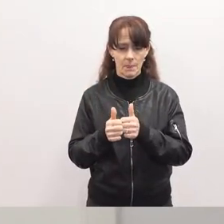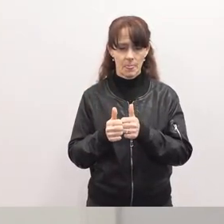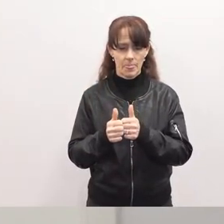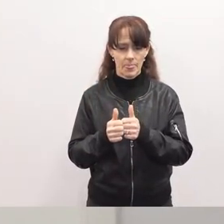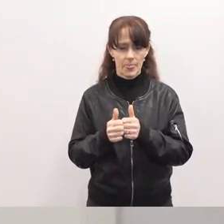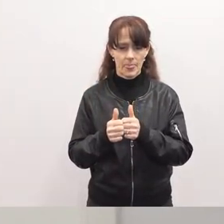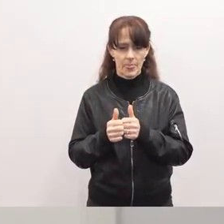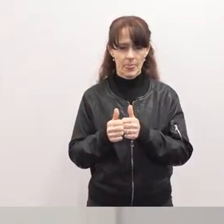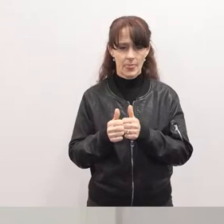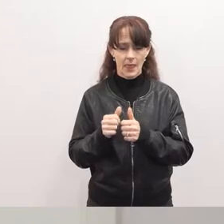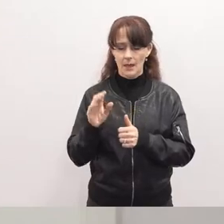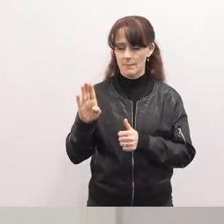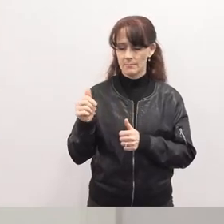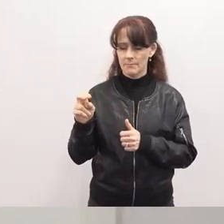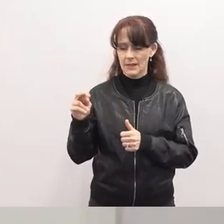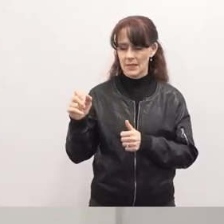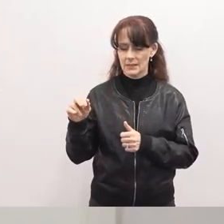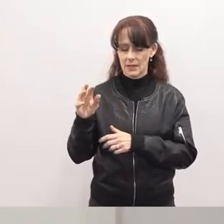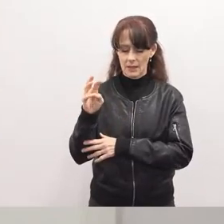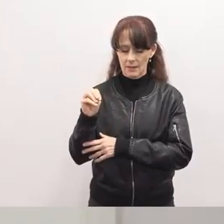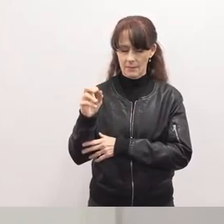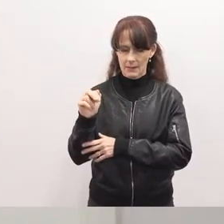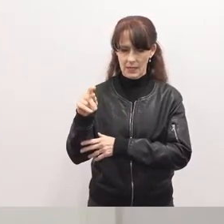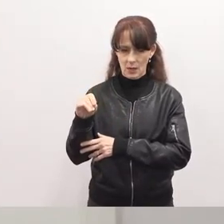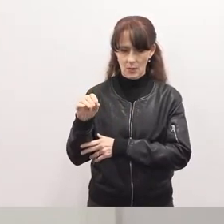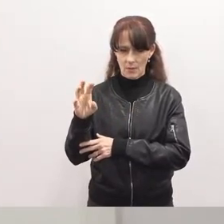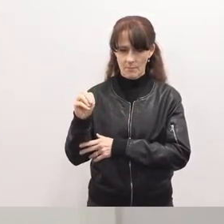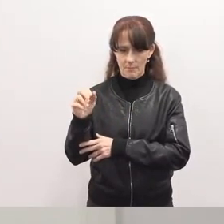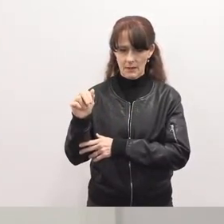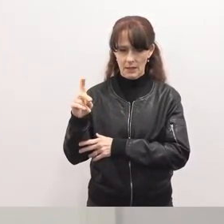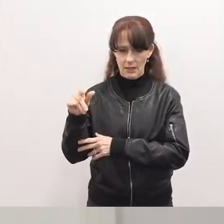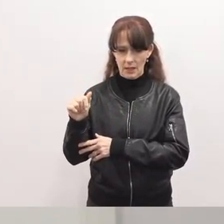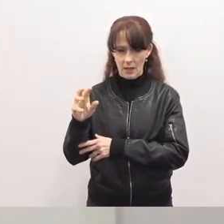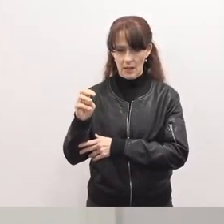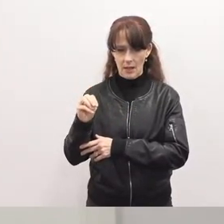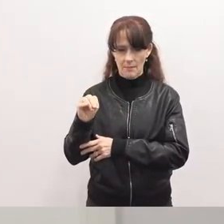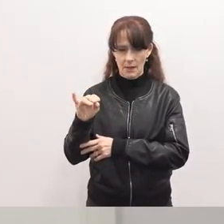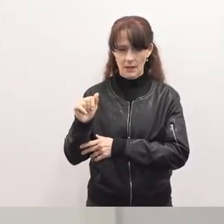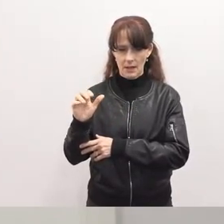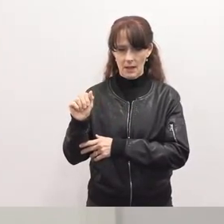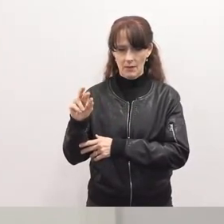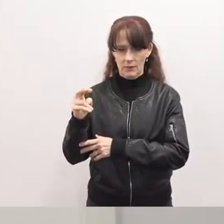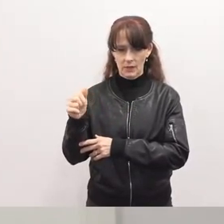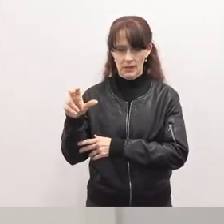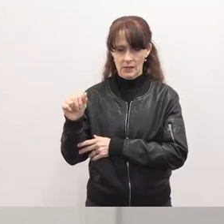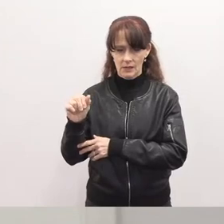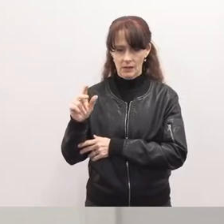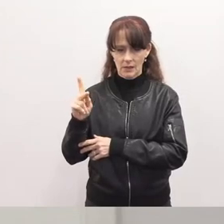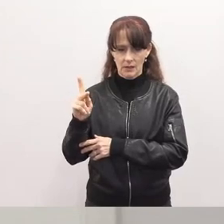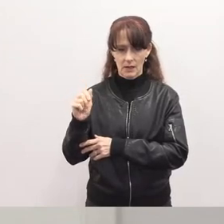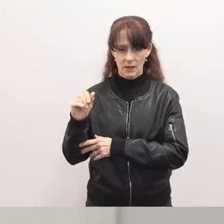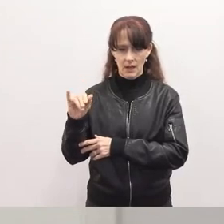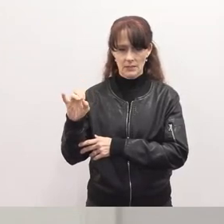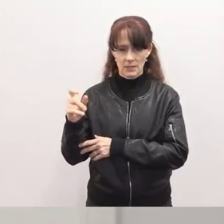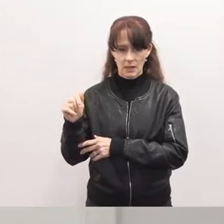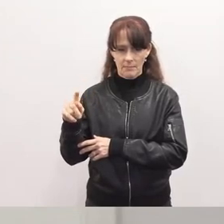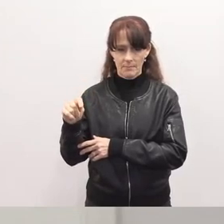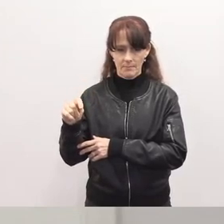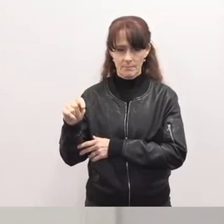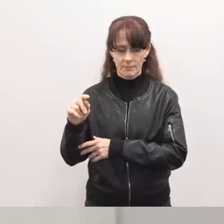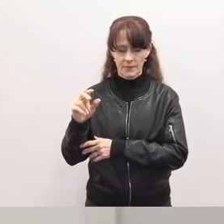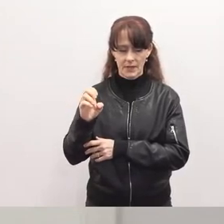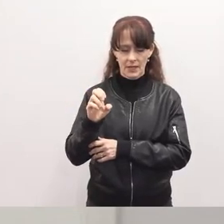Ben Tinsley, Mateos Mondalia, Mia Arena, Kai Stopp, and Ernesto